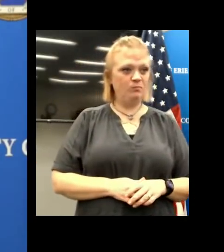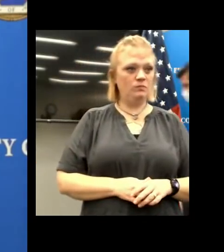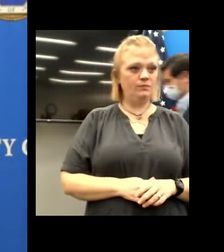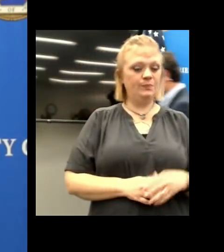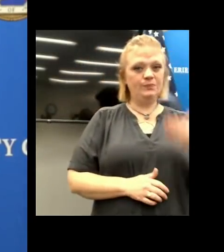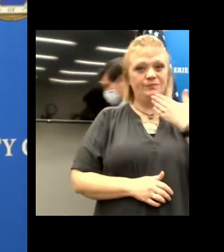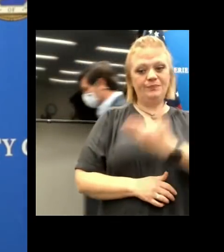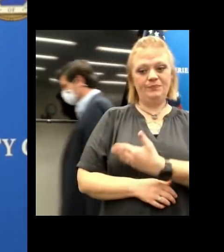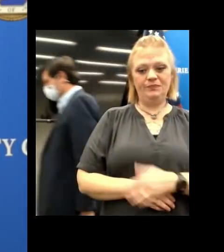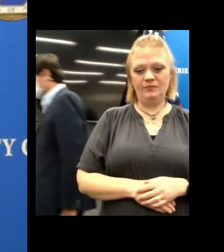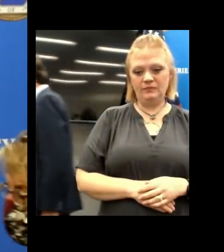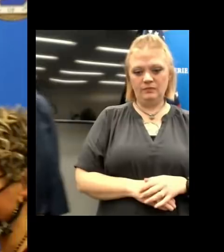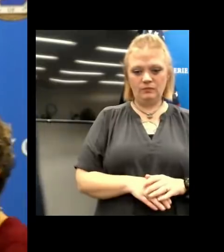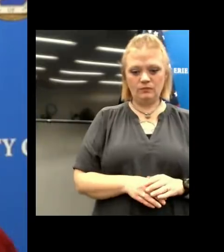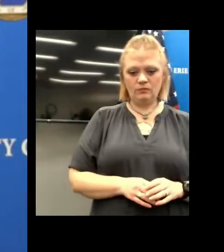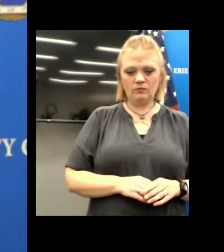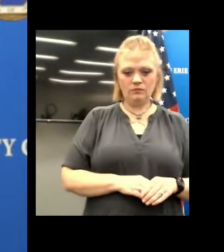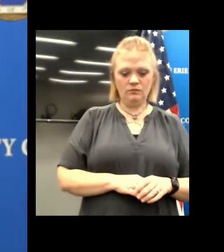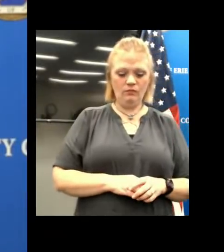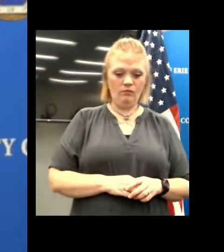Thanks.